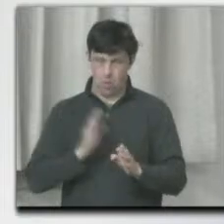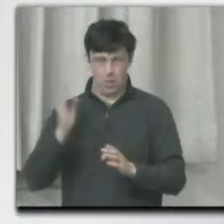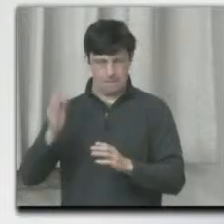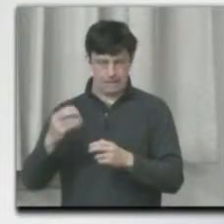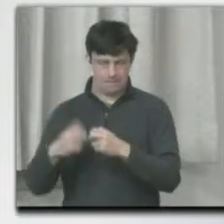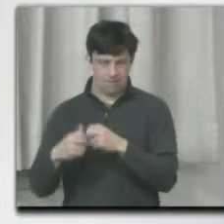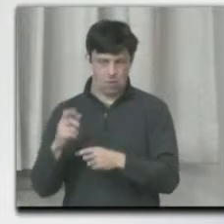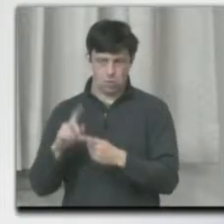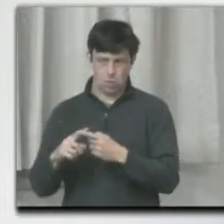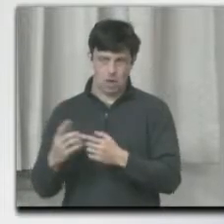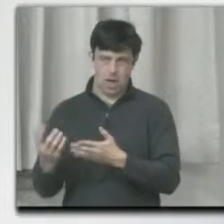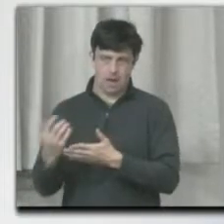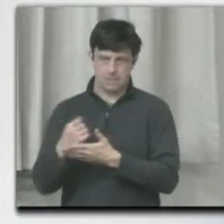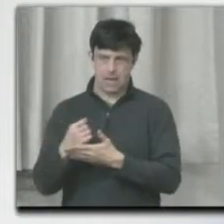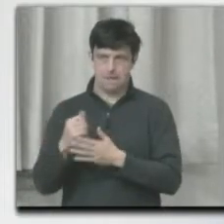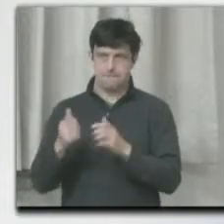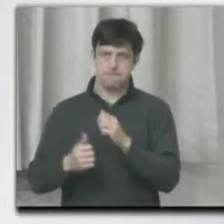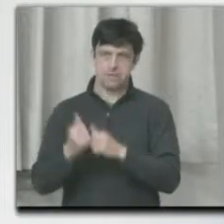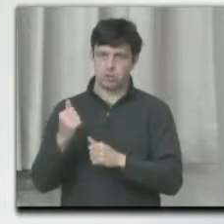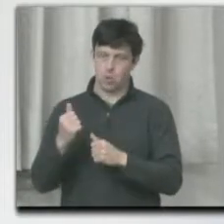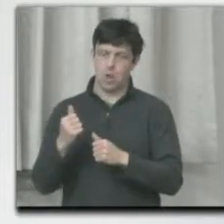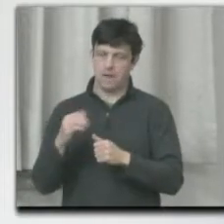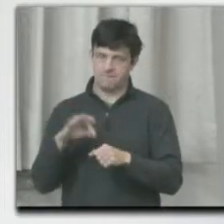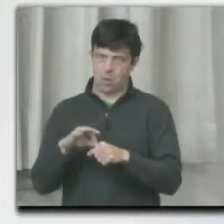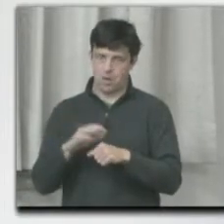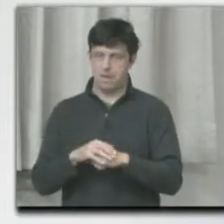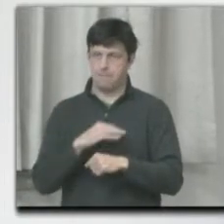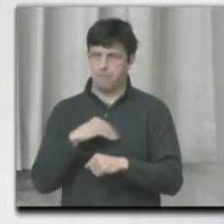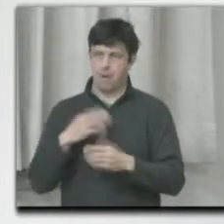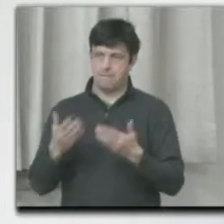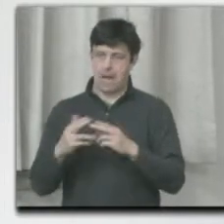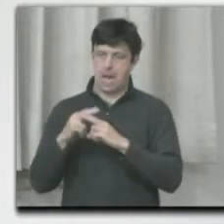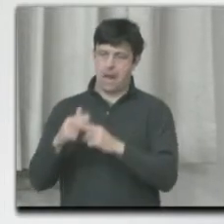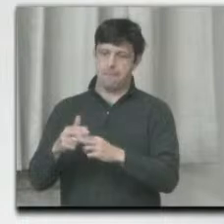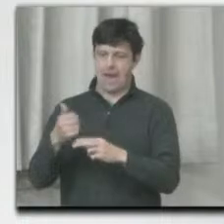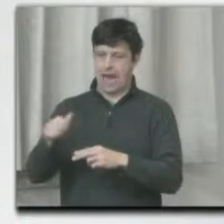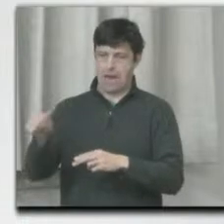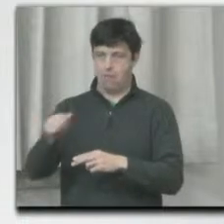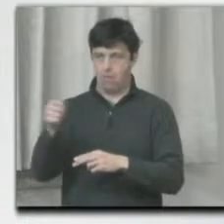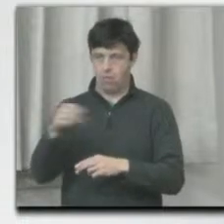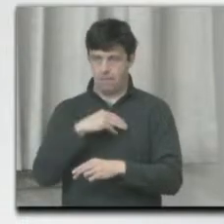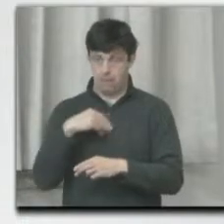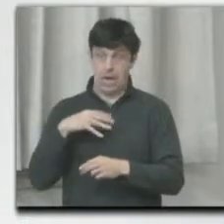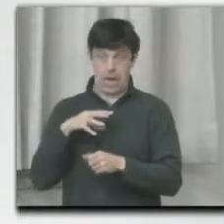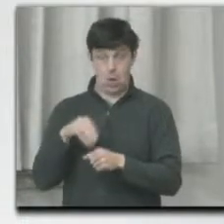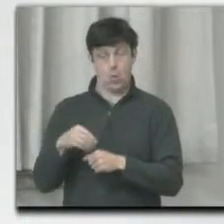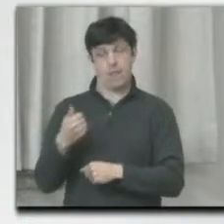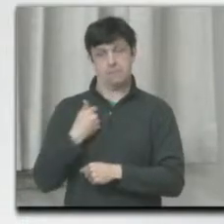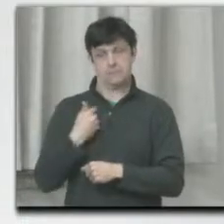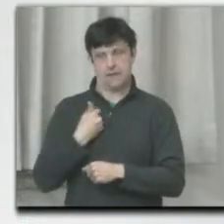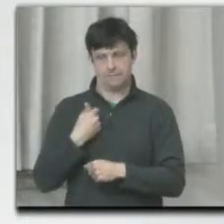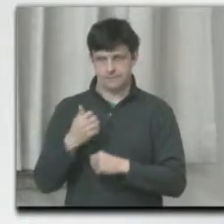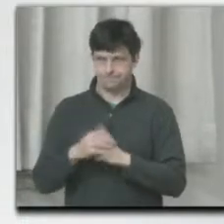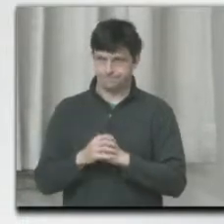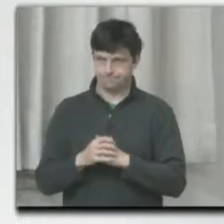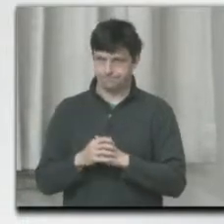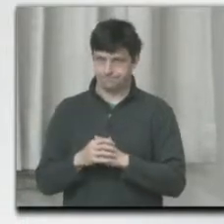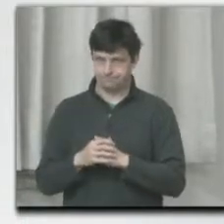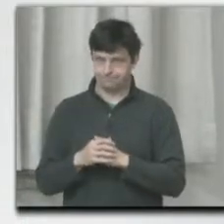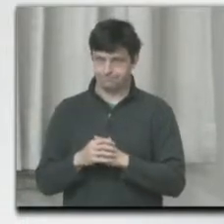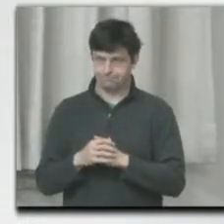difficult to obtain a majority vote. A member may nominate any member, including themselves.